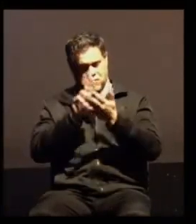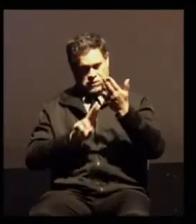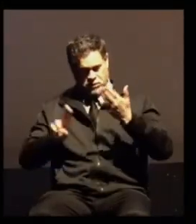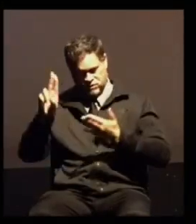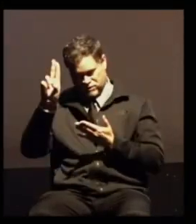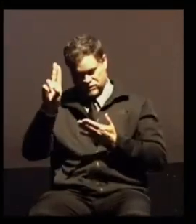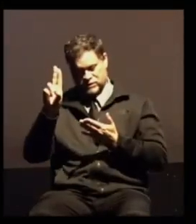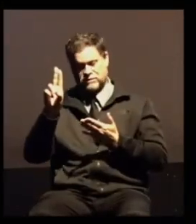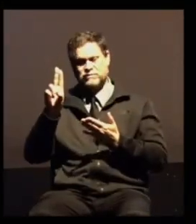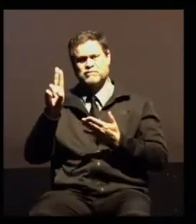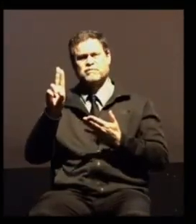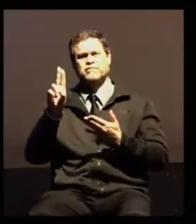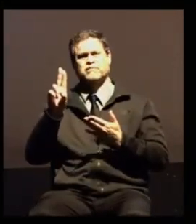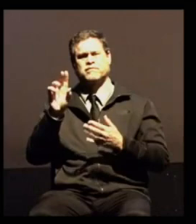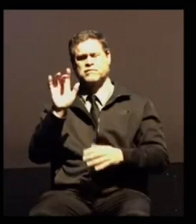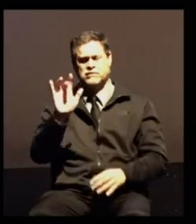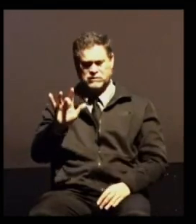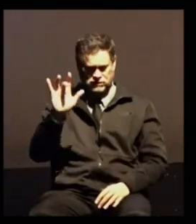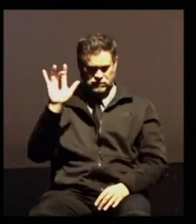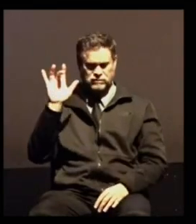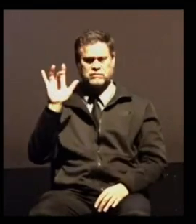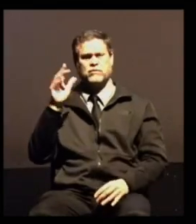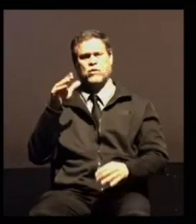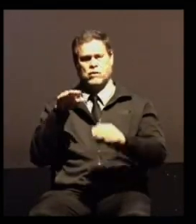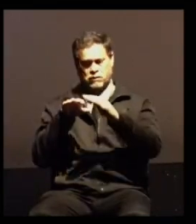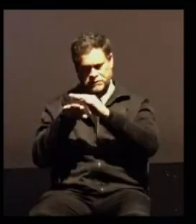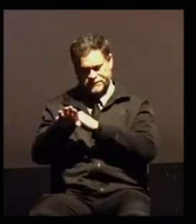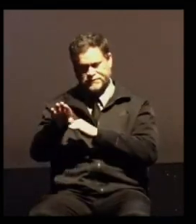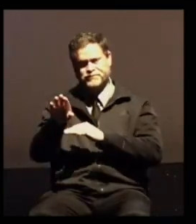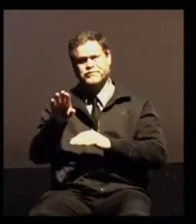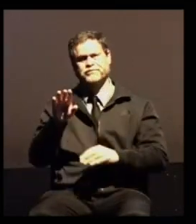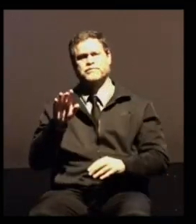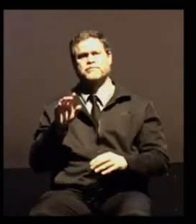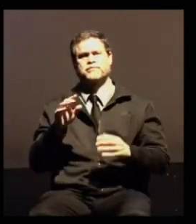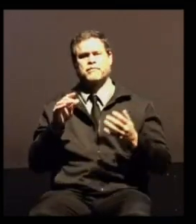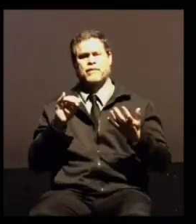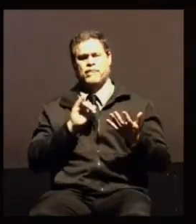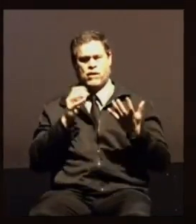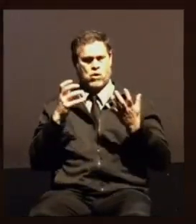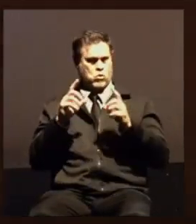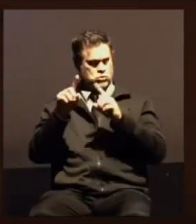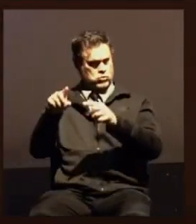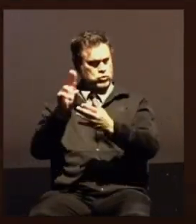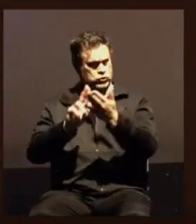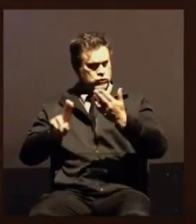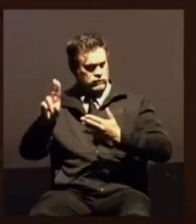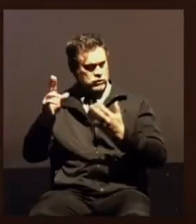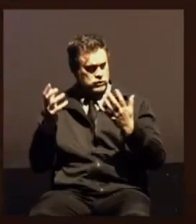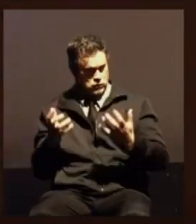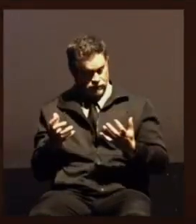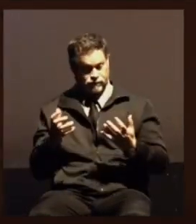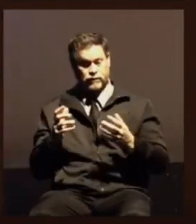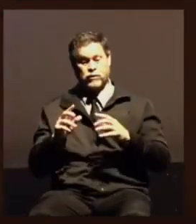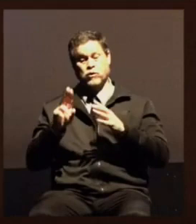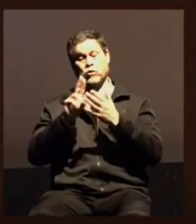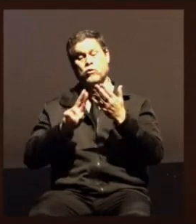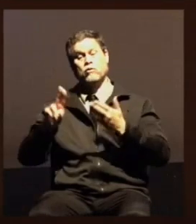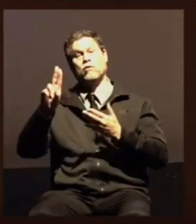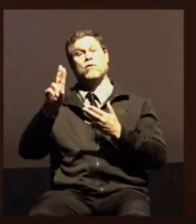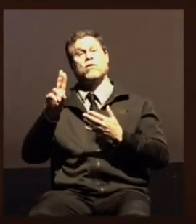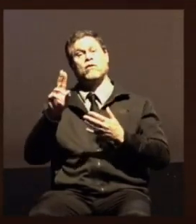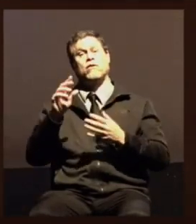university, and he clicked on it, and he decided he wanted to go to it. He literally was like, I want to go to this university. The university was